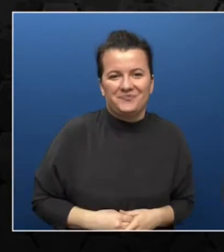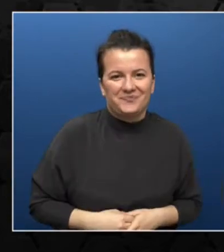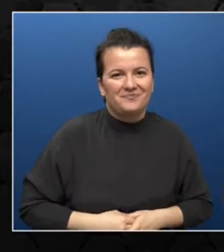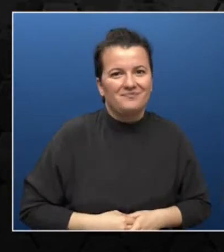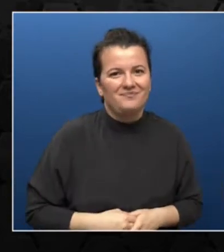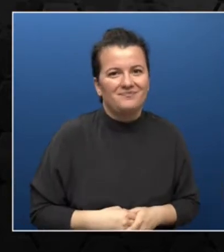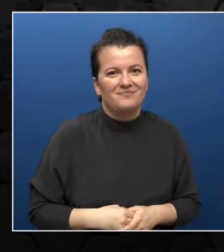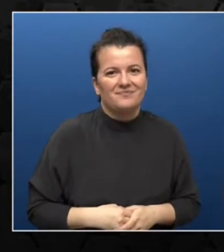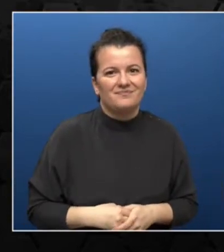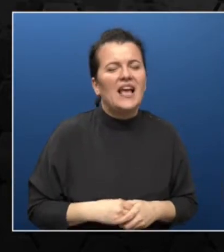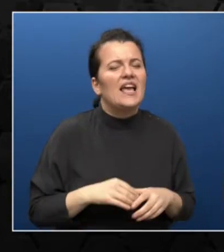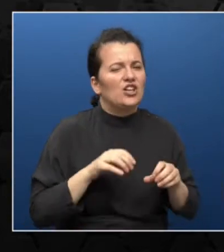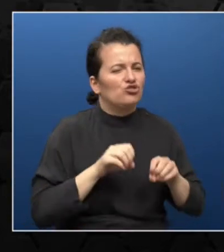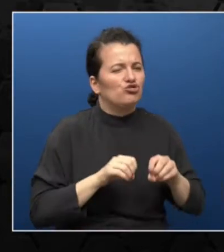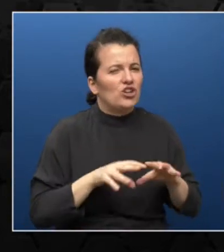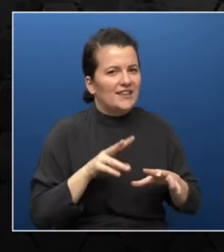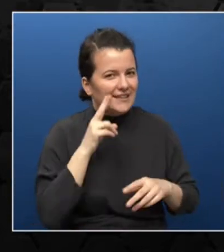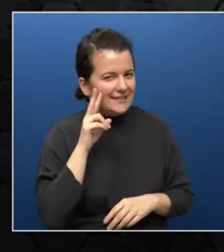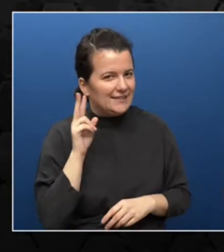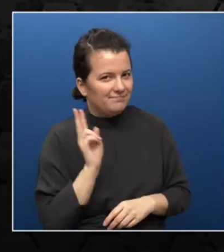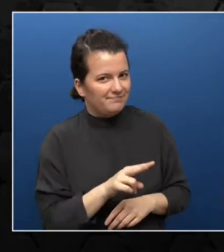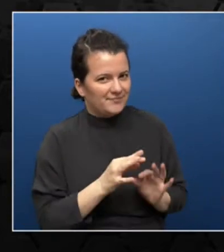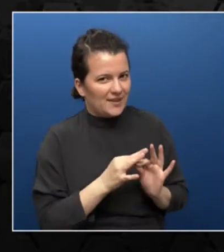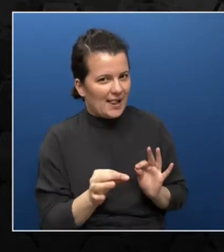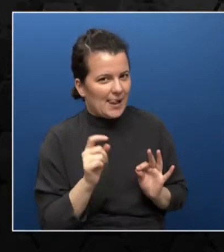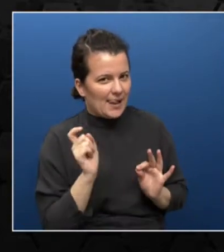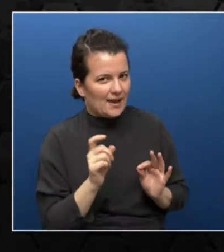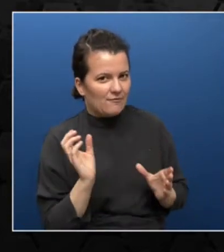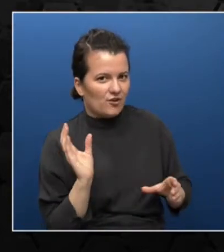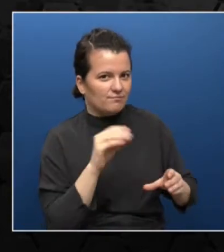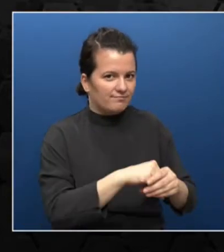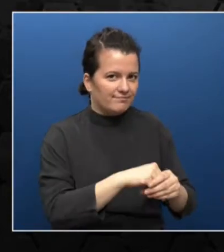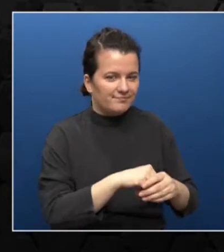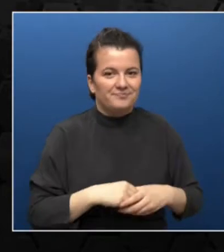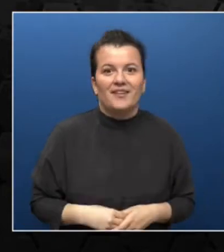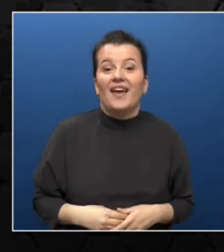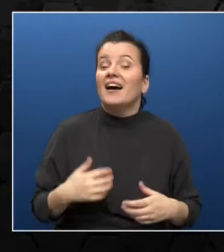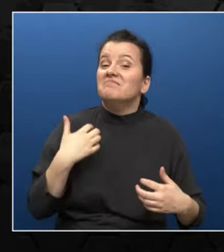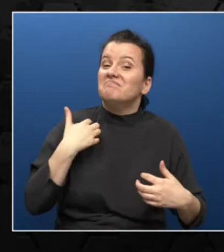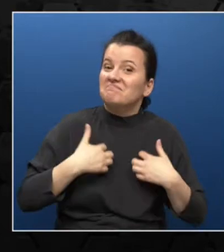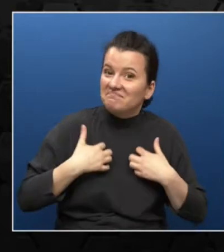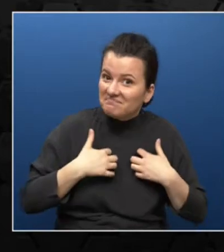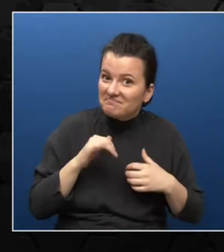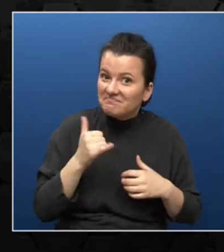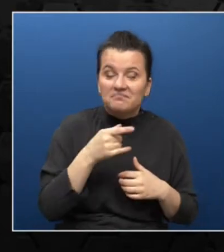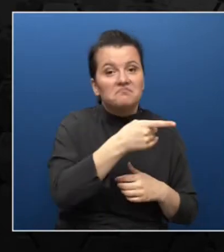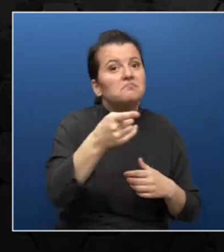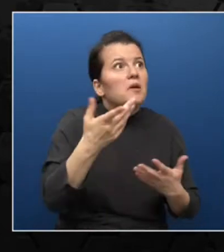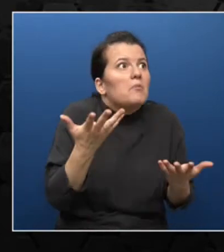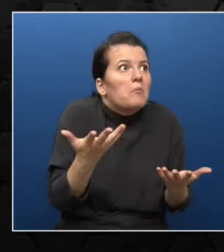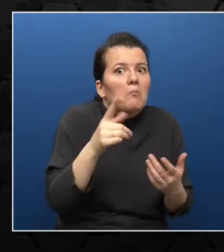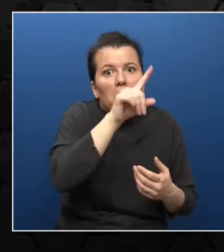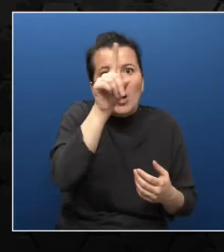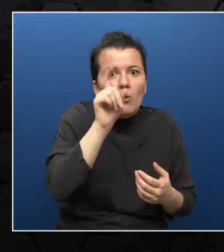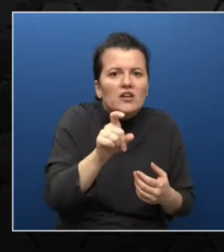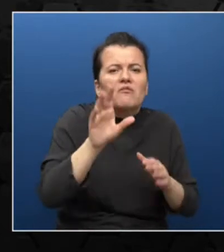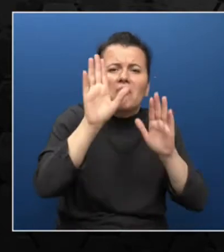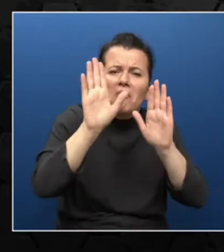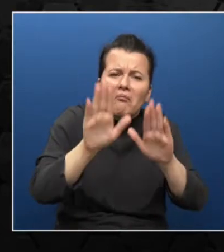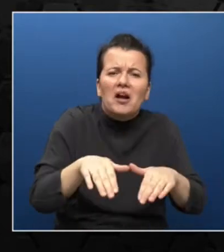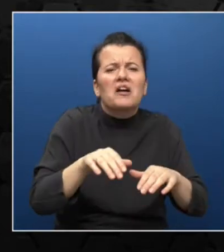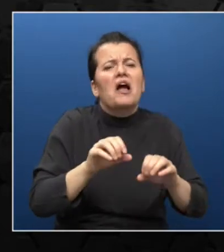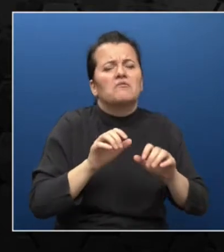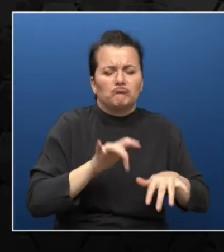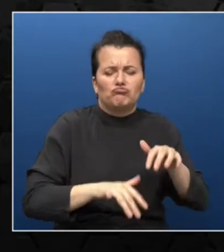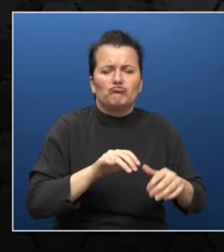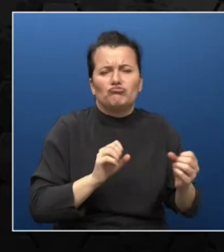second. But yeah, really looking forward to it. And as always, if you have any questions, always feel free to ask in the text chat,